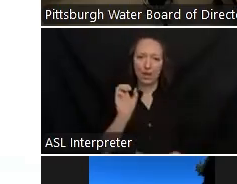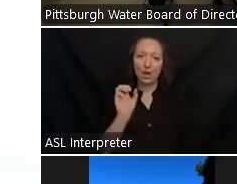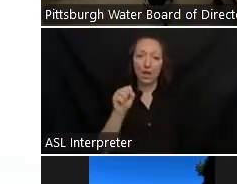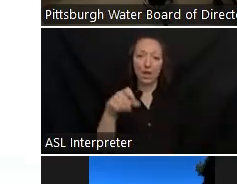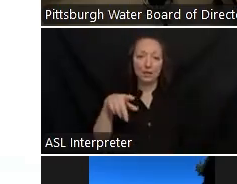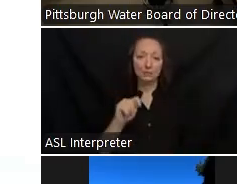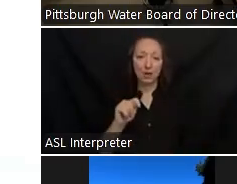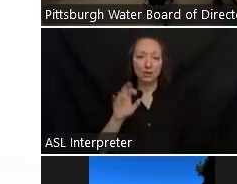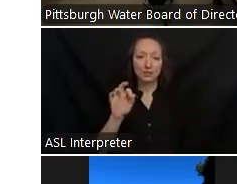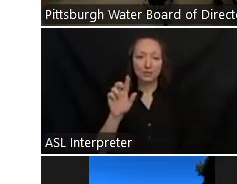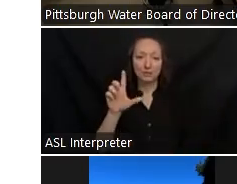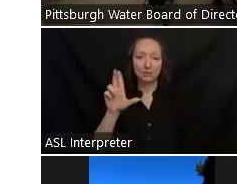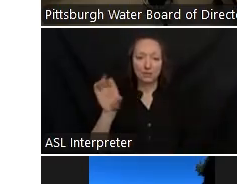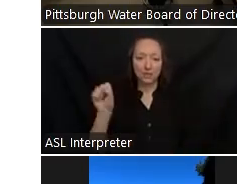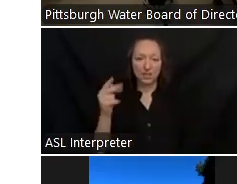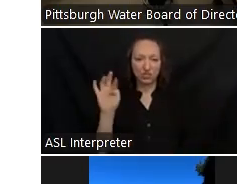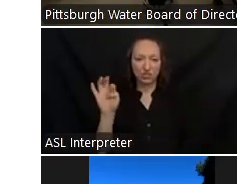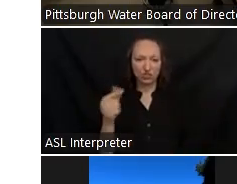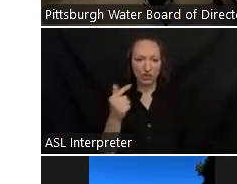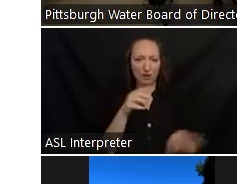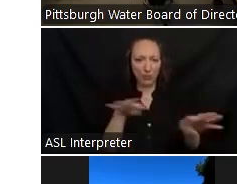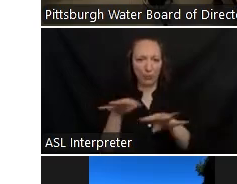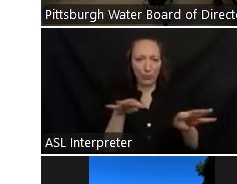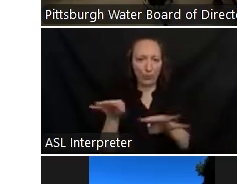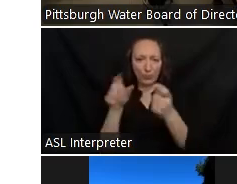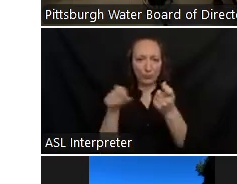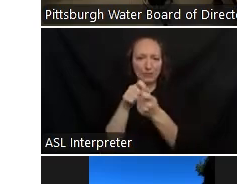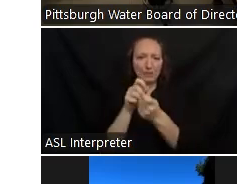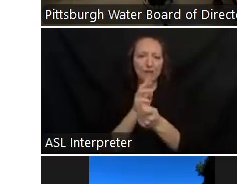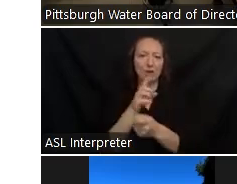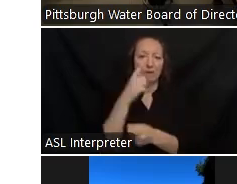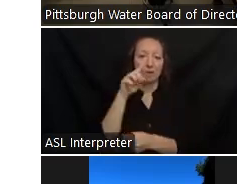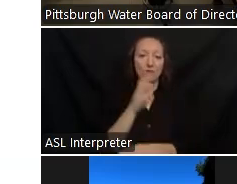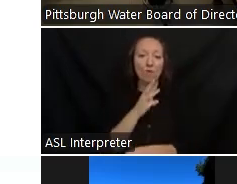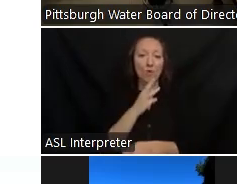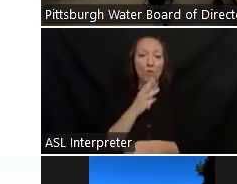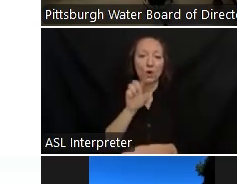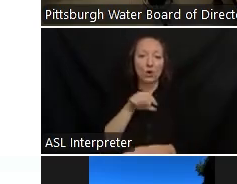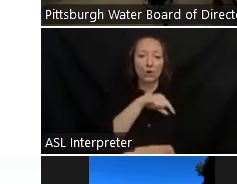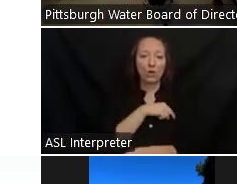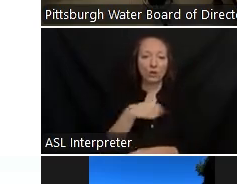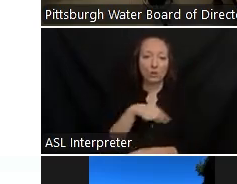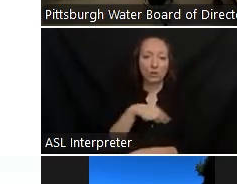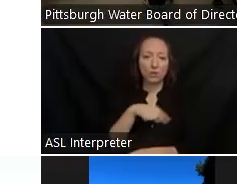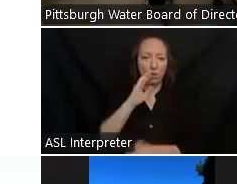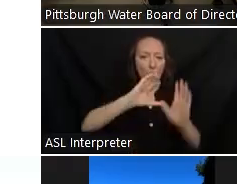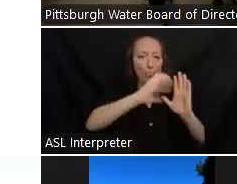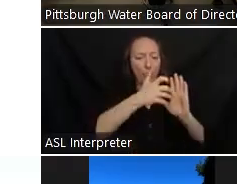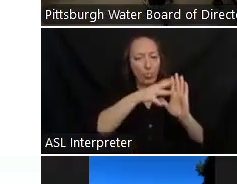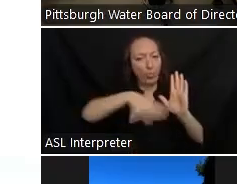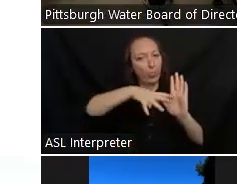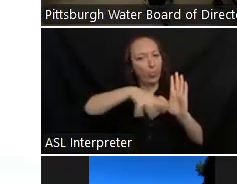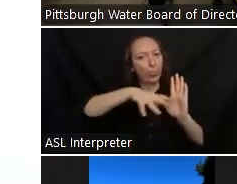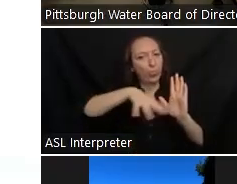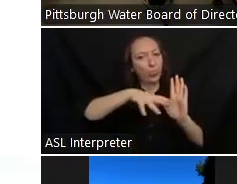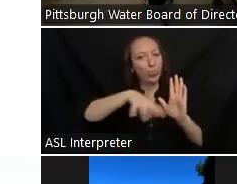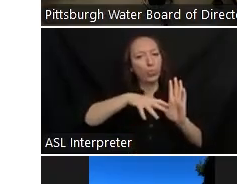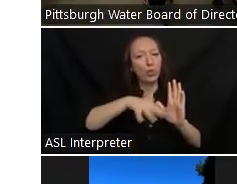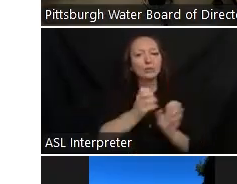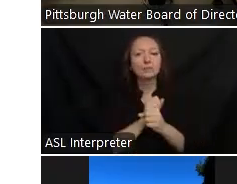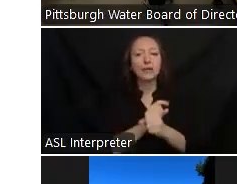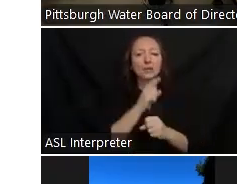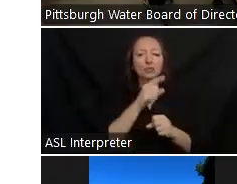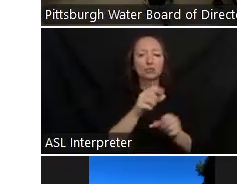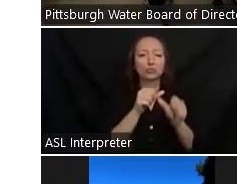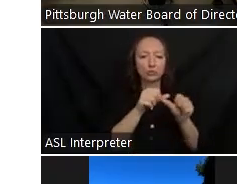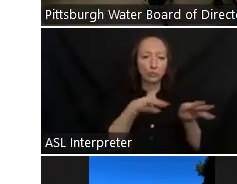quality, the hydrant will remain open at a low flow rate to continually flush the system. In the picture here, you can see that this hydrant's actually in a very nice